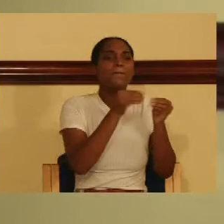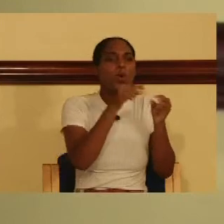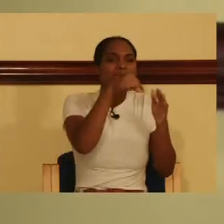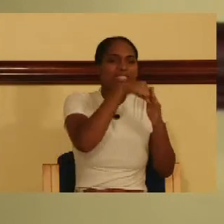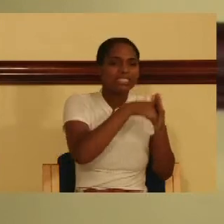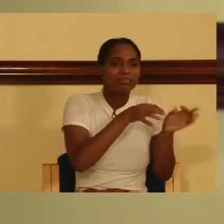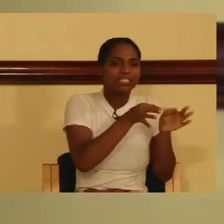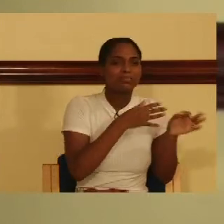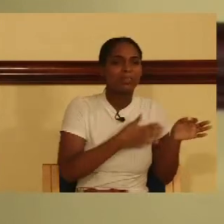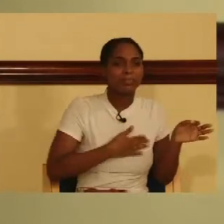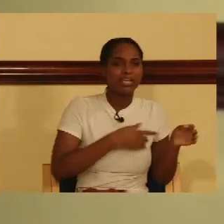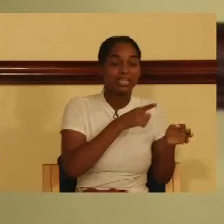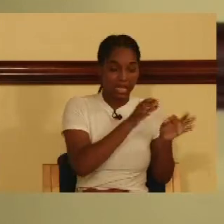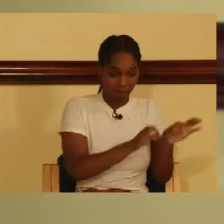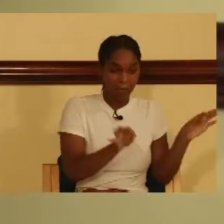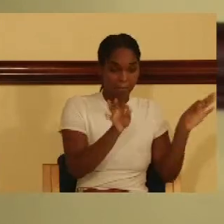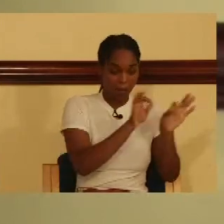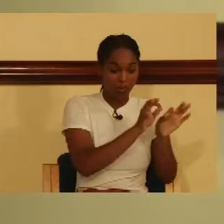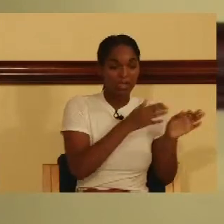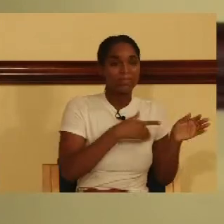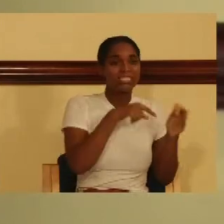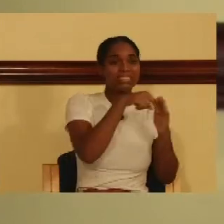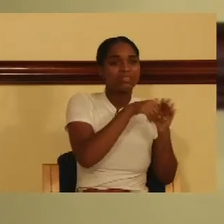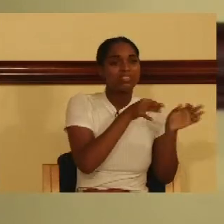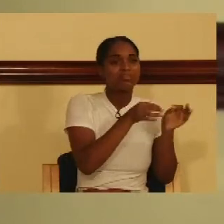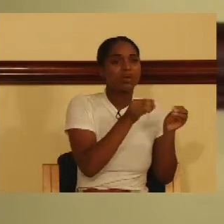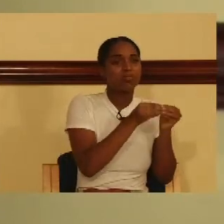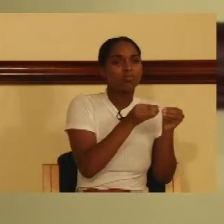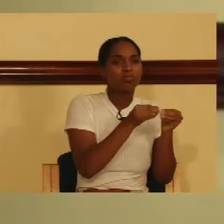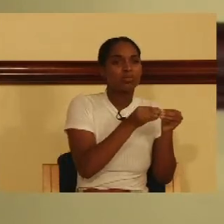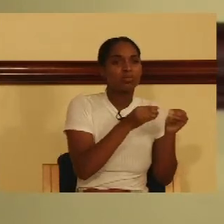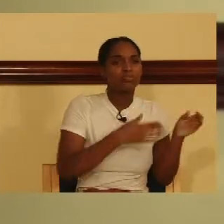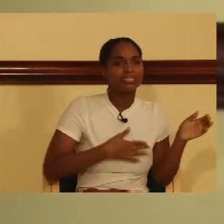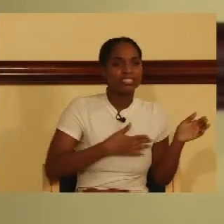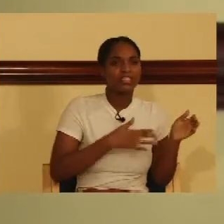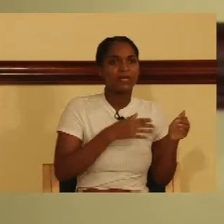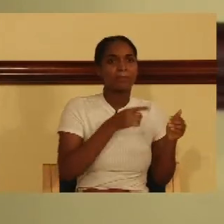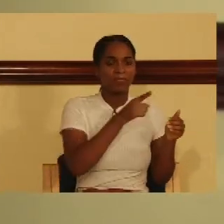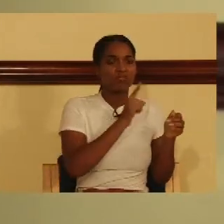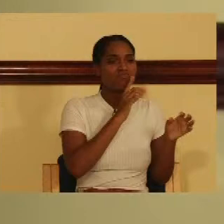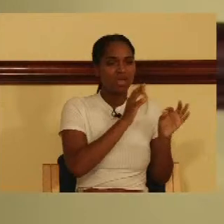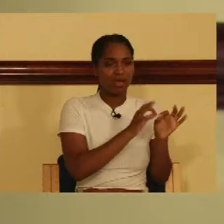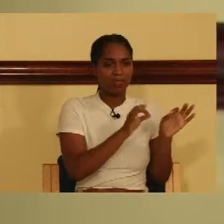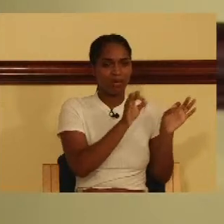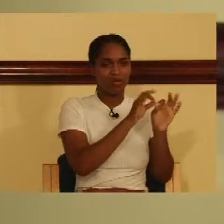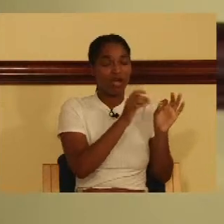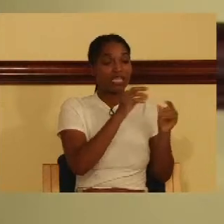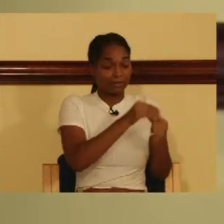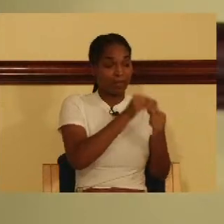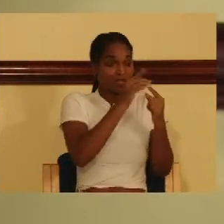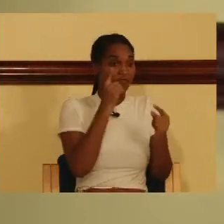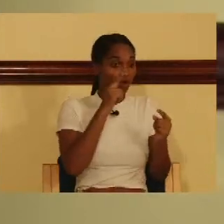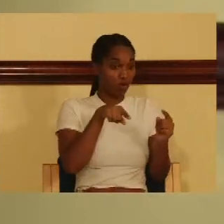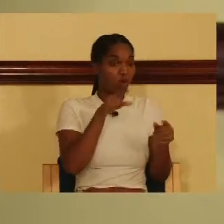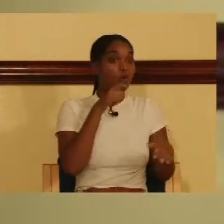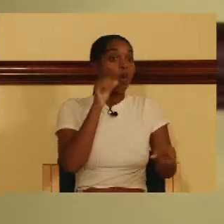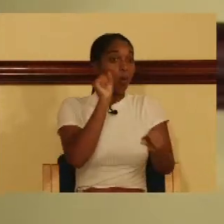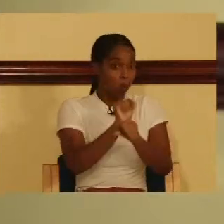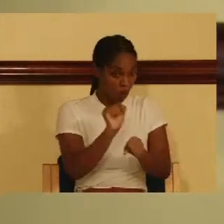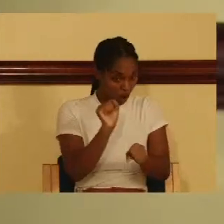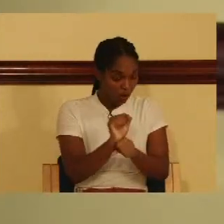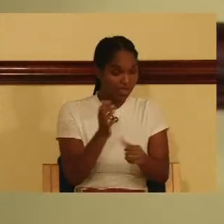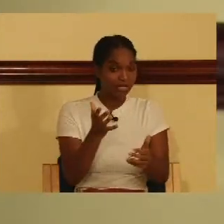and the service that they will provide when fully established, supported through this Act, are quite important, especially for those working.